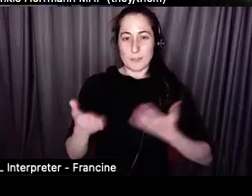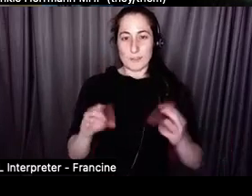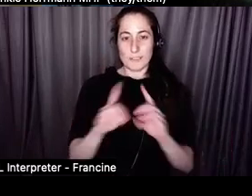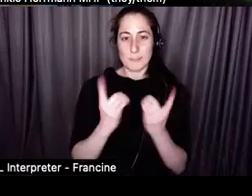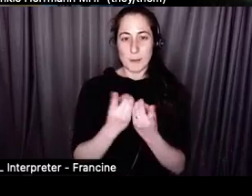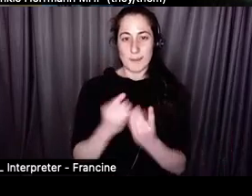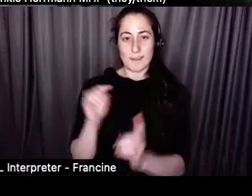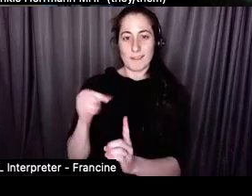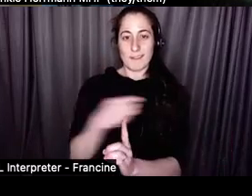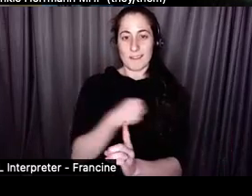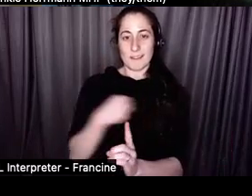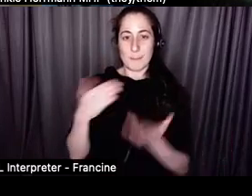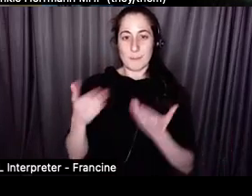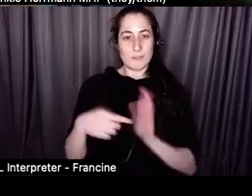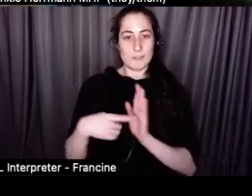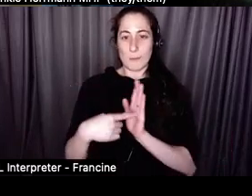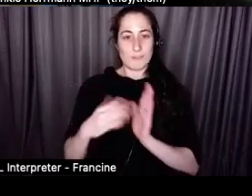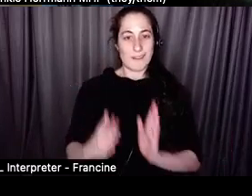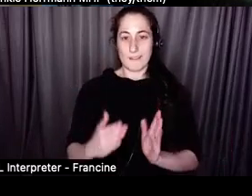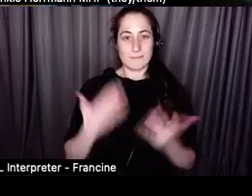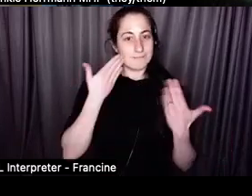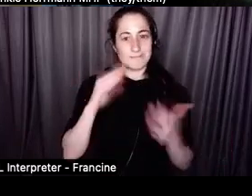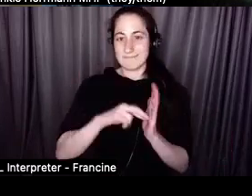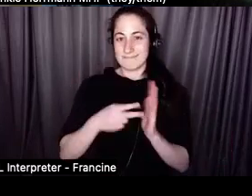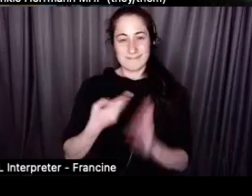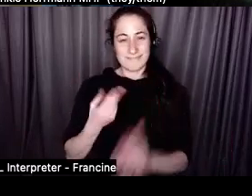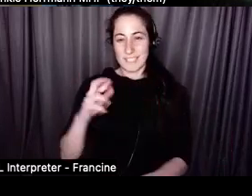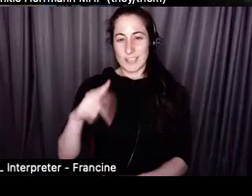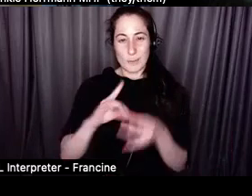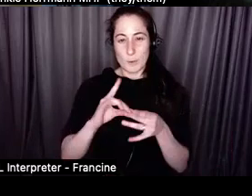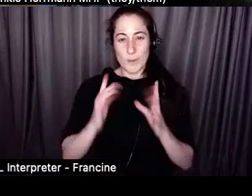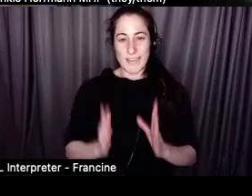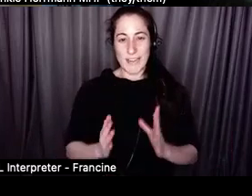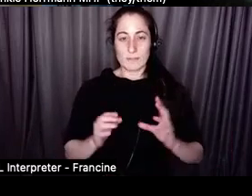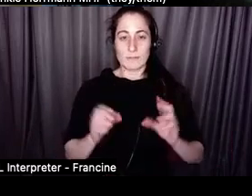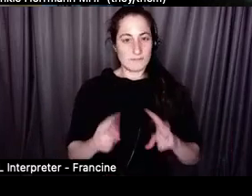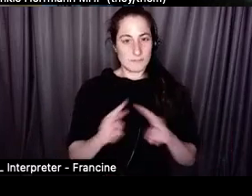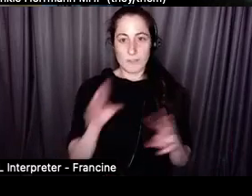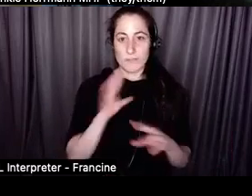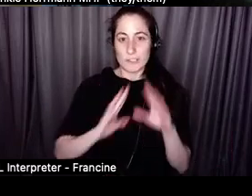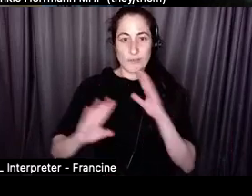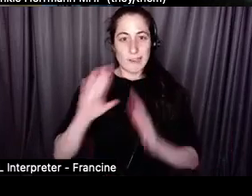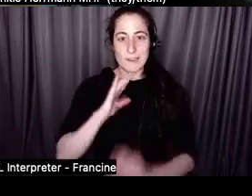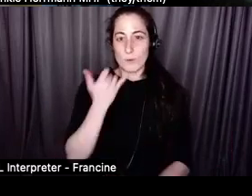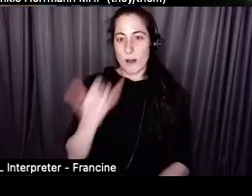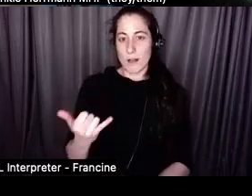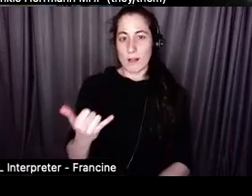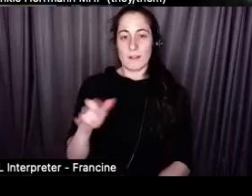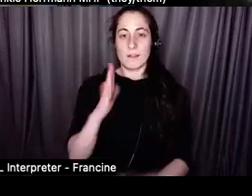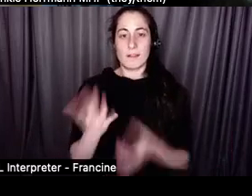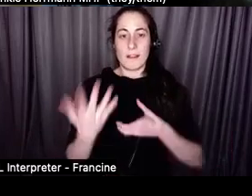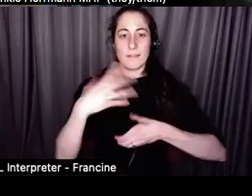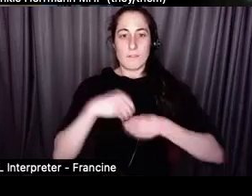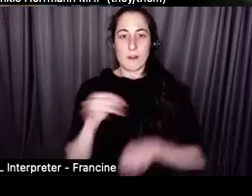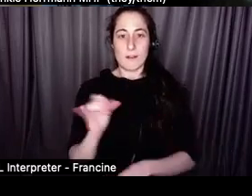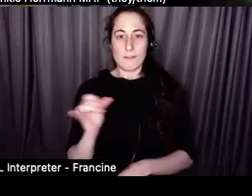member services rep does not know what a HARP coordinator is. And so it can be a very frustrating call that also involves